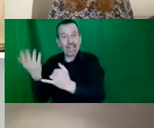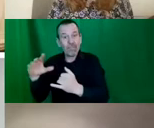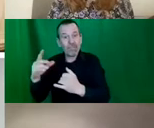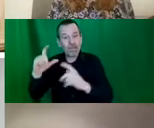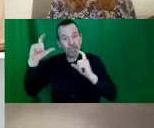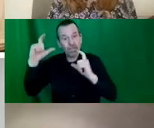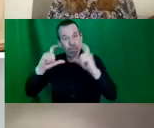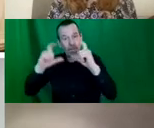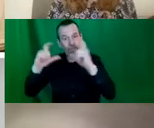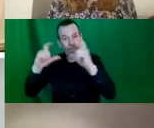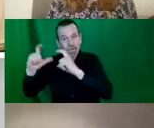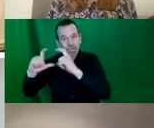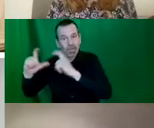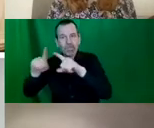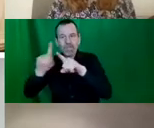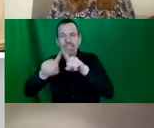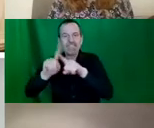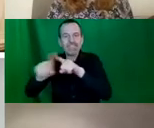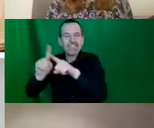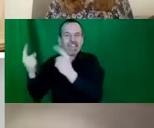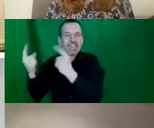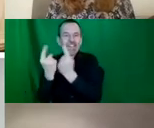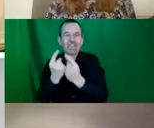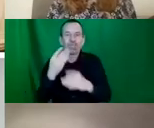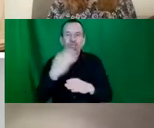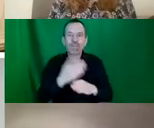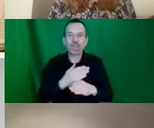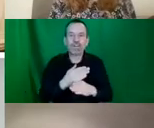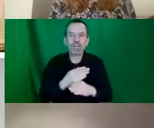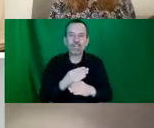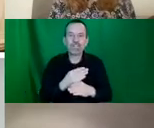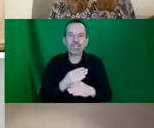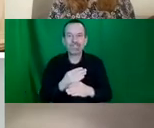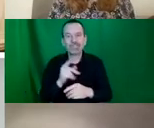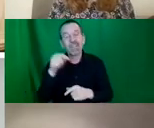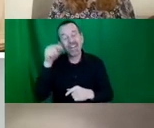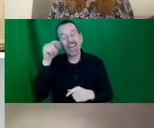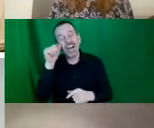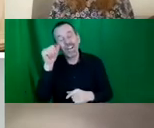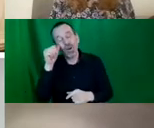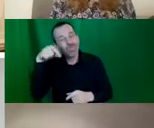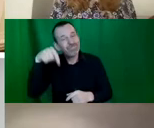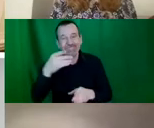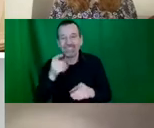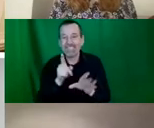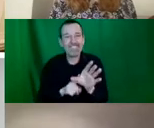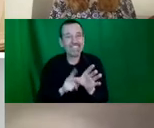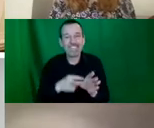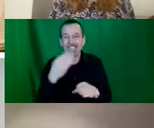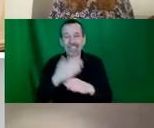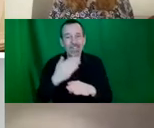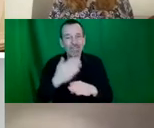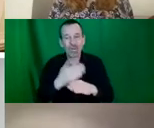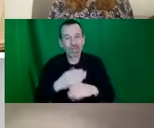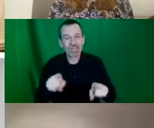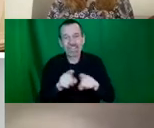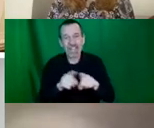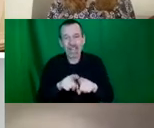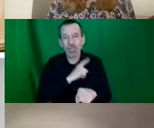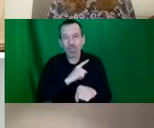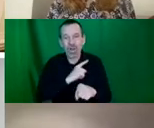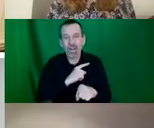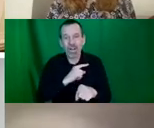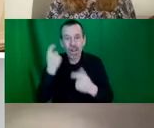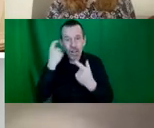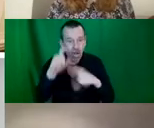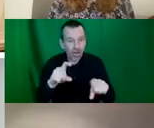at and away from the bench. However, this year didn't quite turn out as expected, and as we went in and out of lockdown, work and home life blurred as